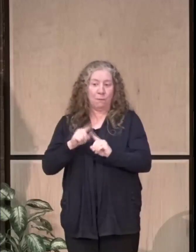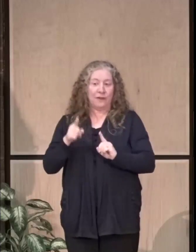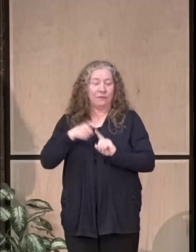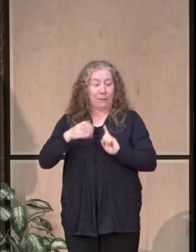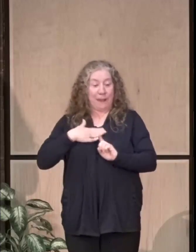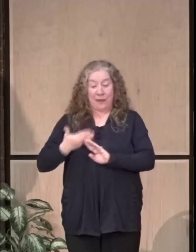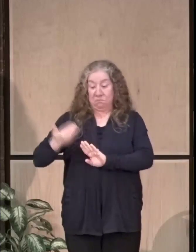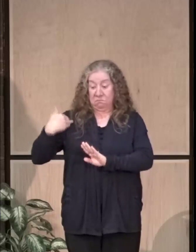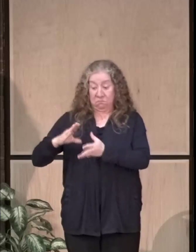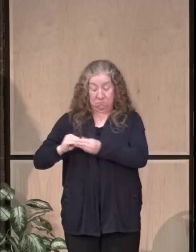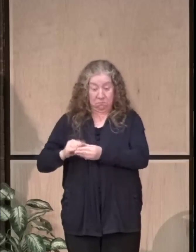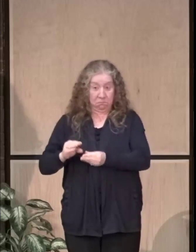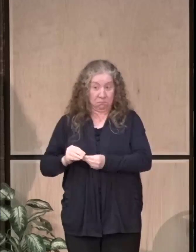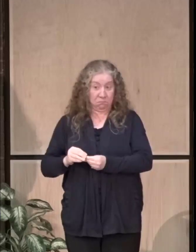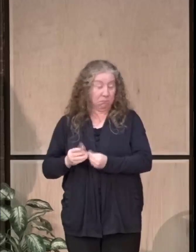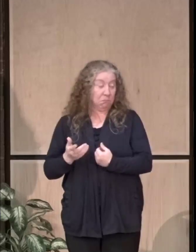earlier testimony that it didn't,